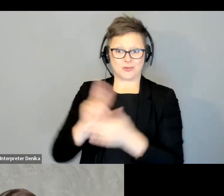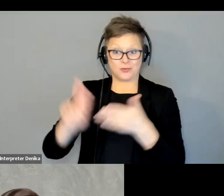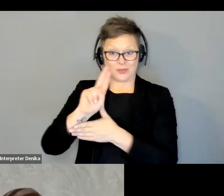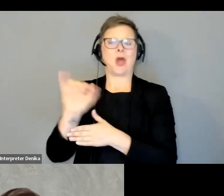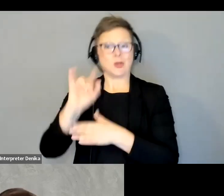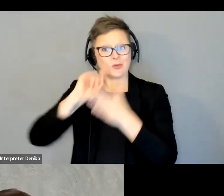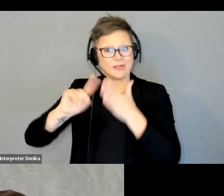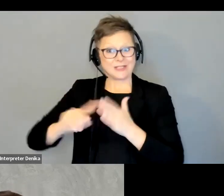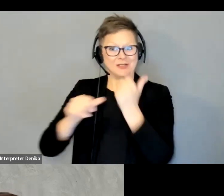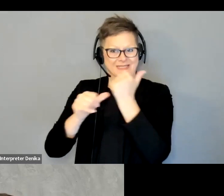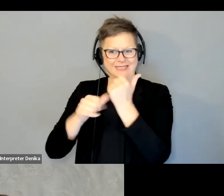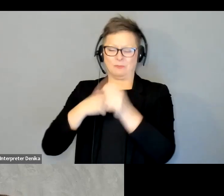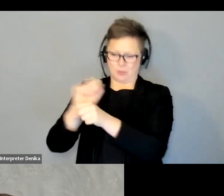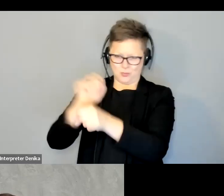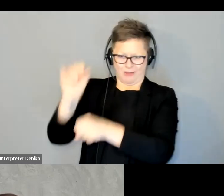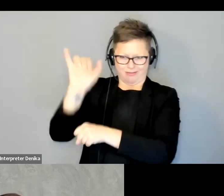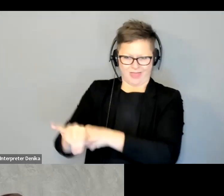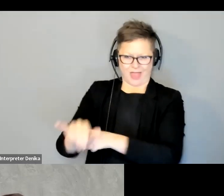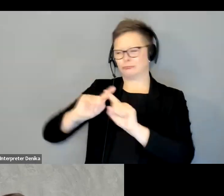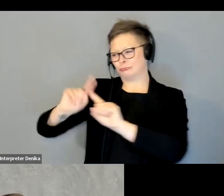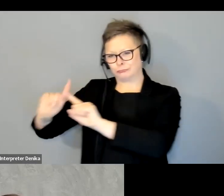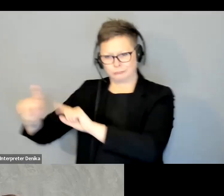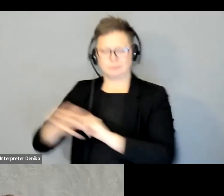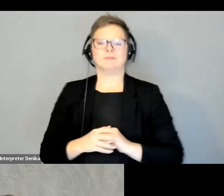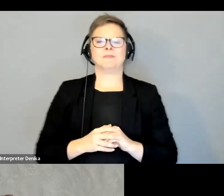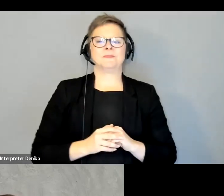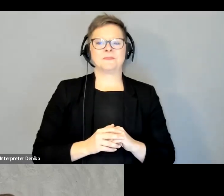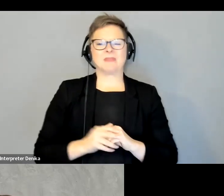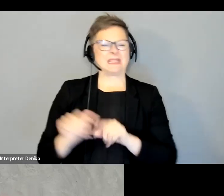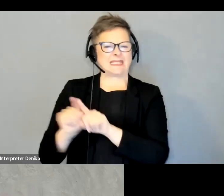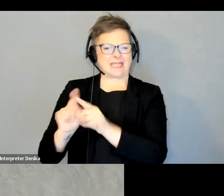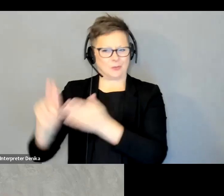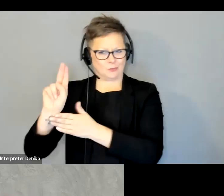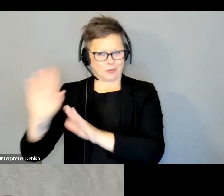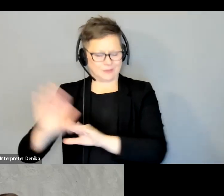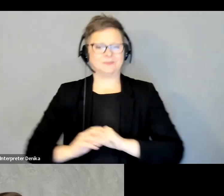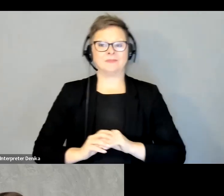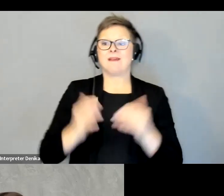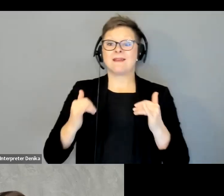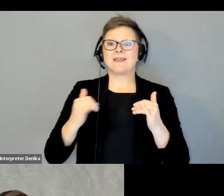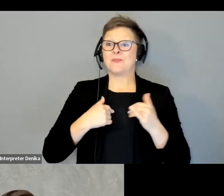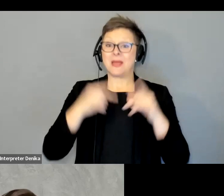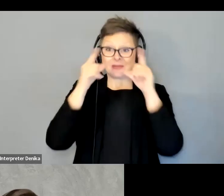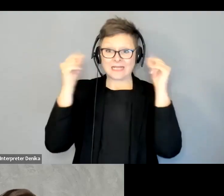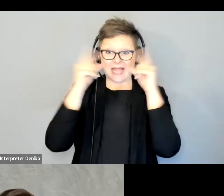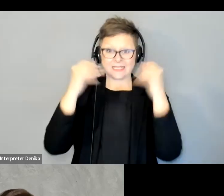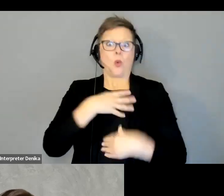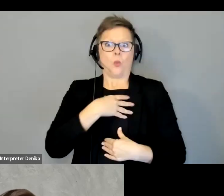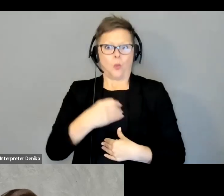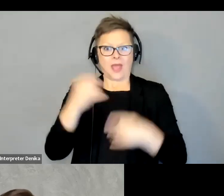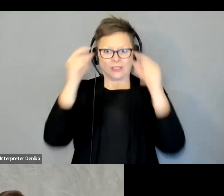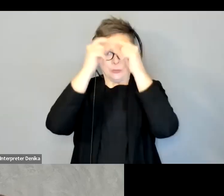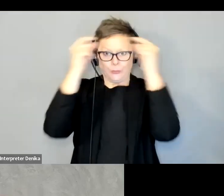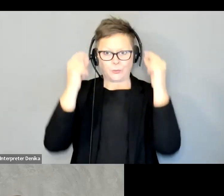research assistant in a couple projects at McMaster as well. I am currently wearing glasses,